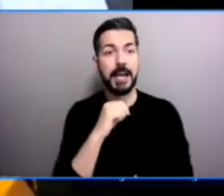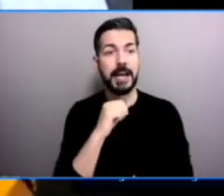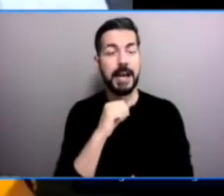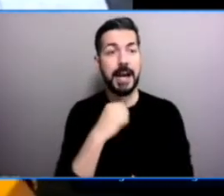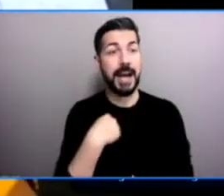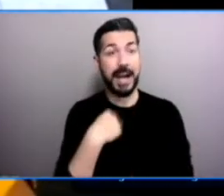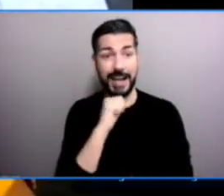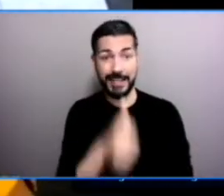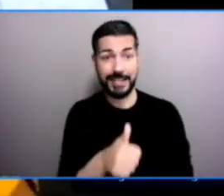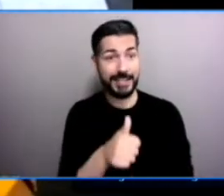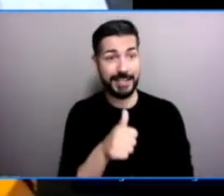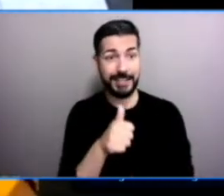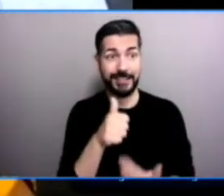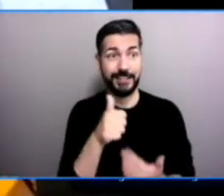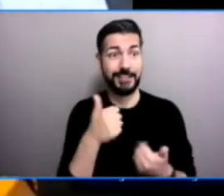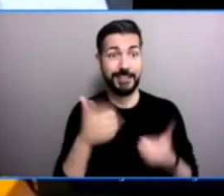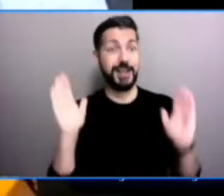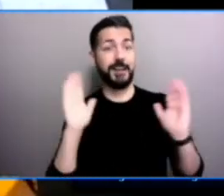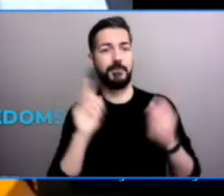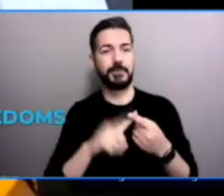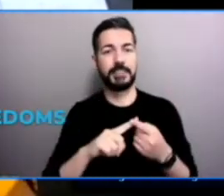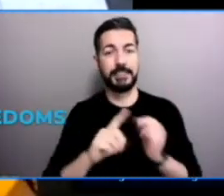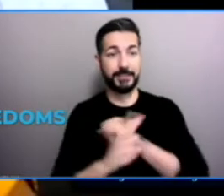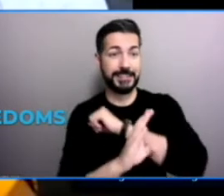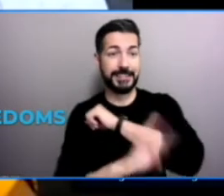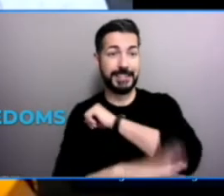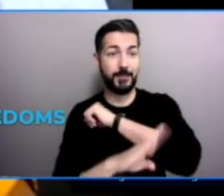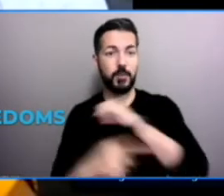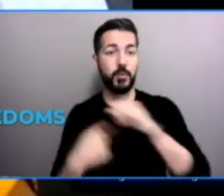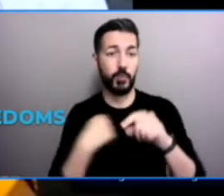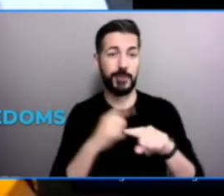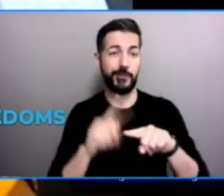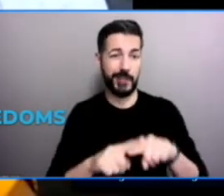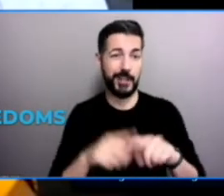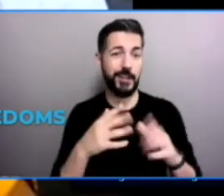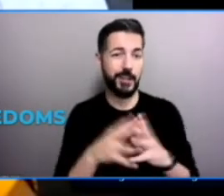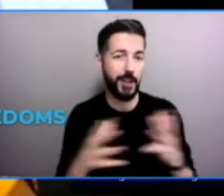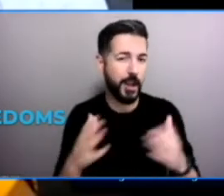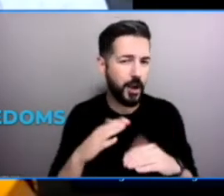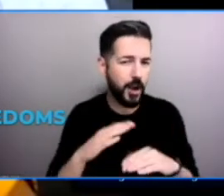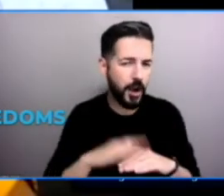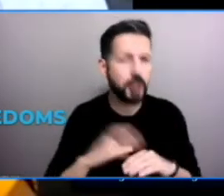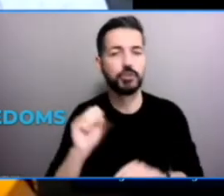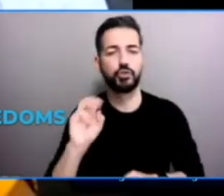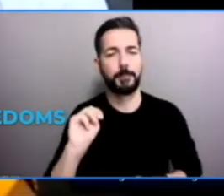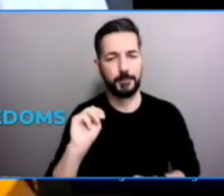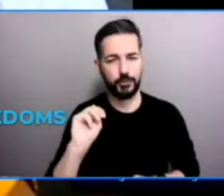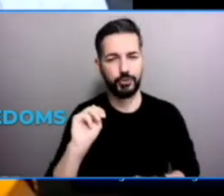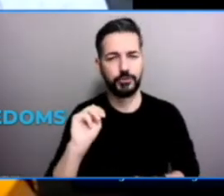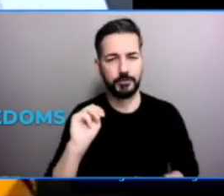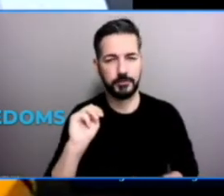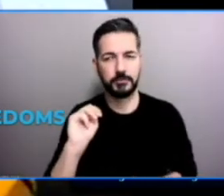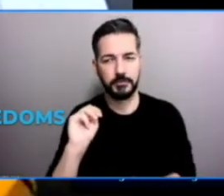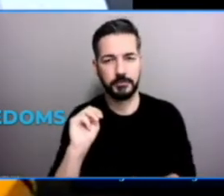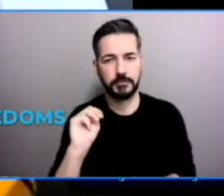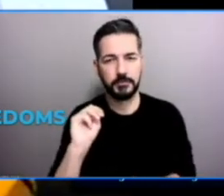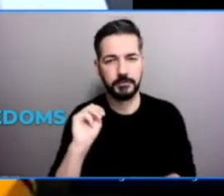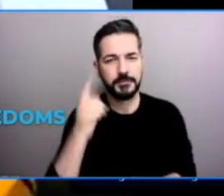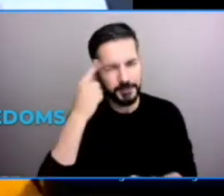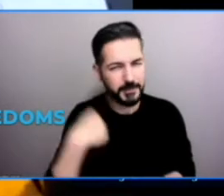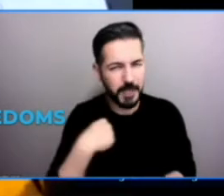in the campaign? And also, because this is all relating to COVID-19 impacts on voter contact and